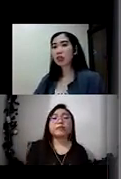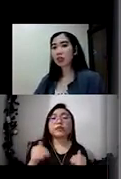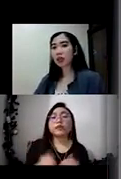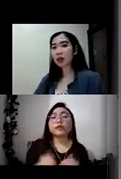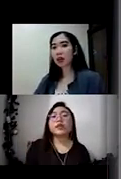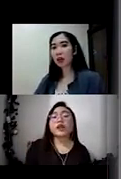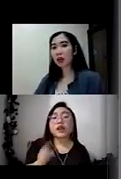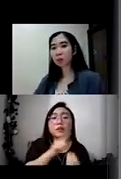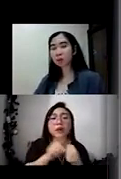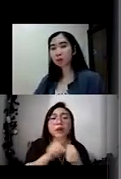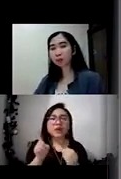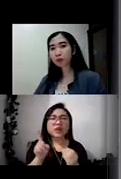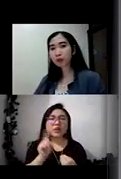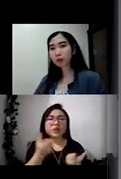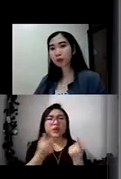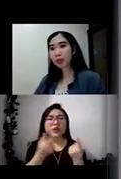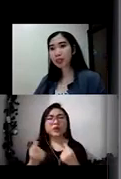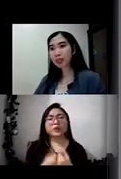gagawin naming